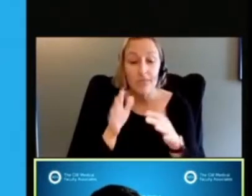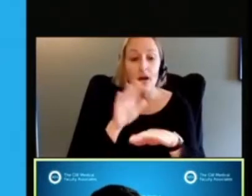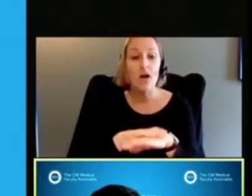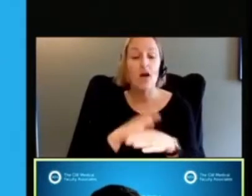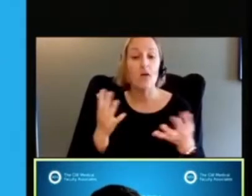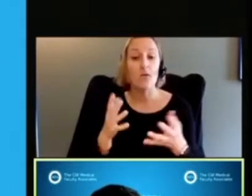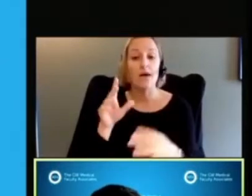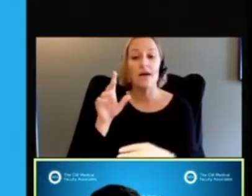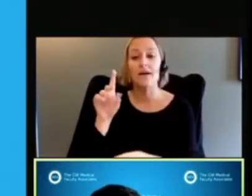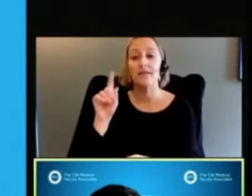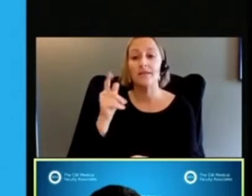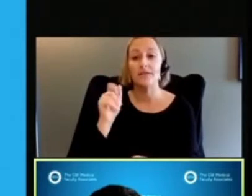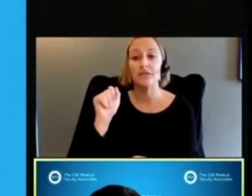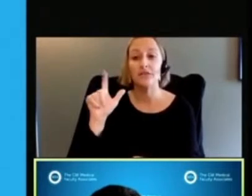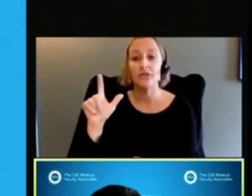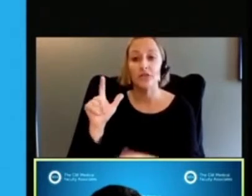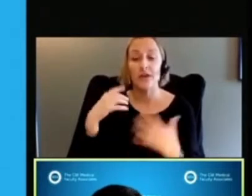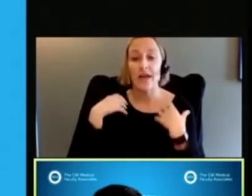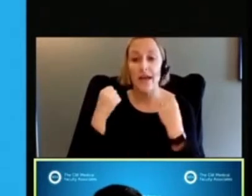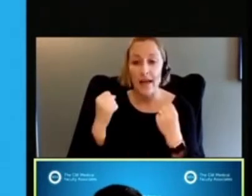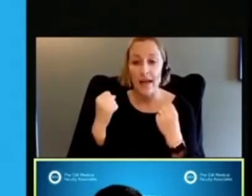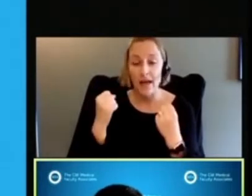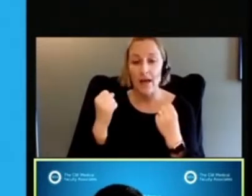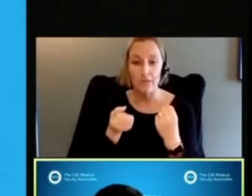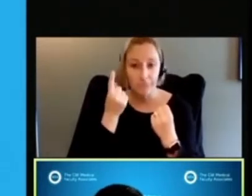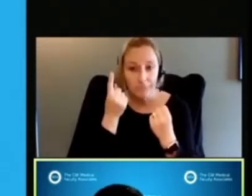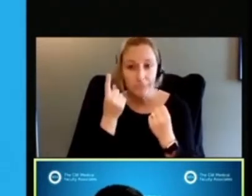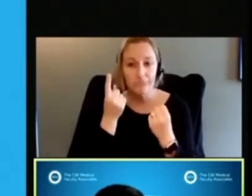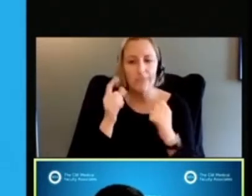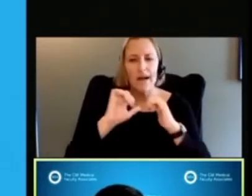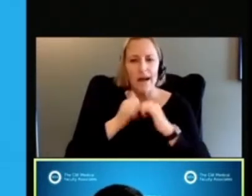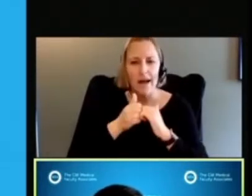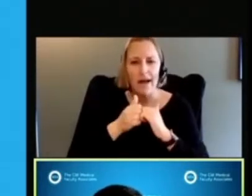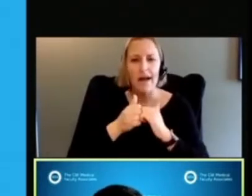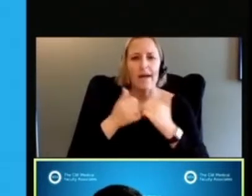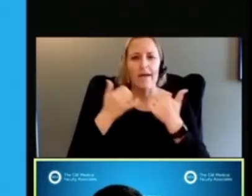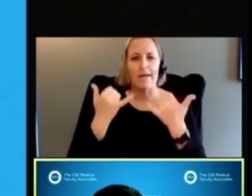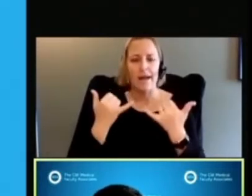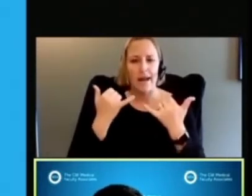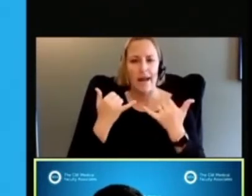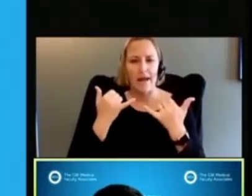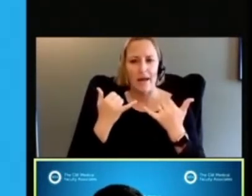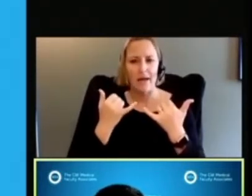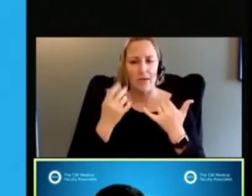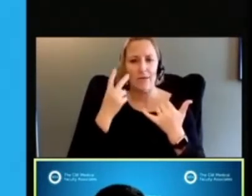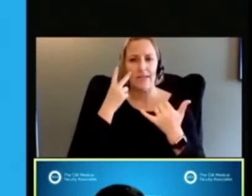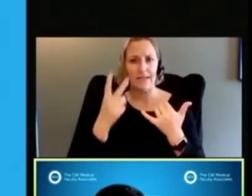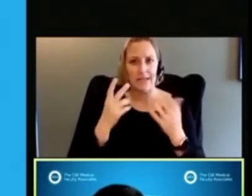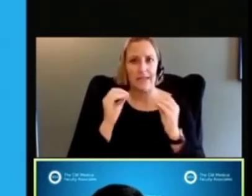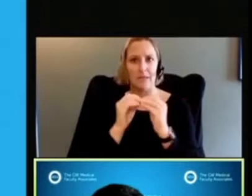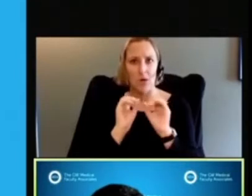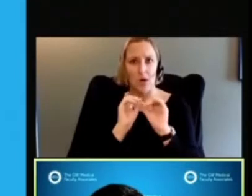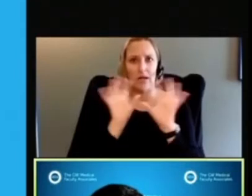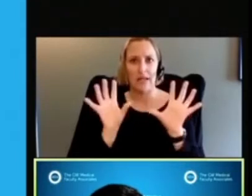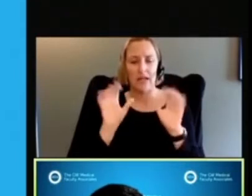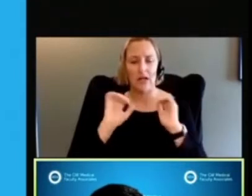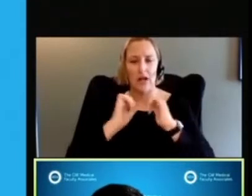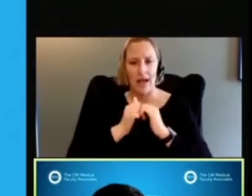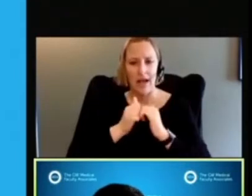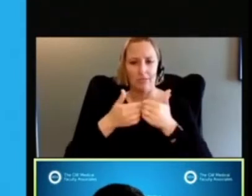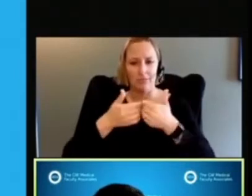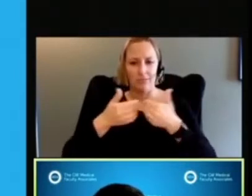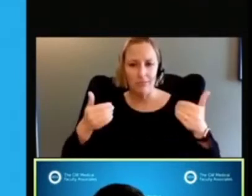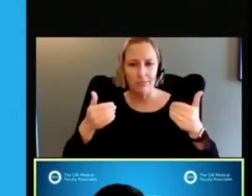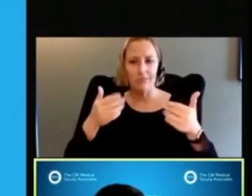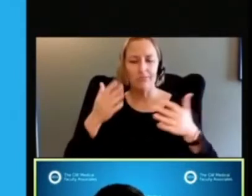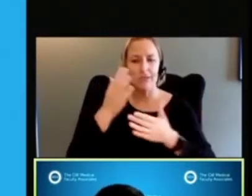health literacy and how the digital divide has become so much more apparent during the pandemic, and how Health Desk has tried to tackle